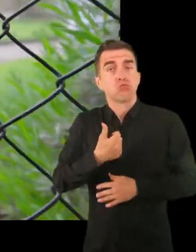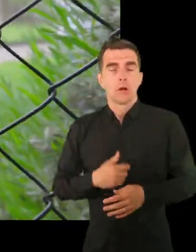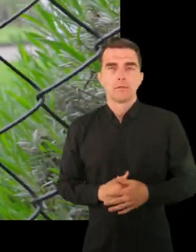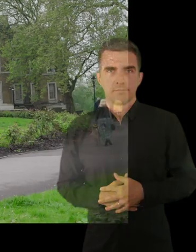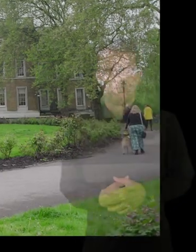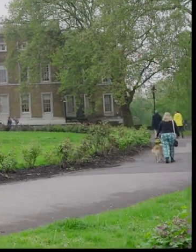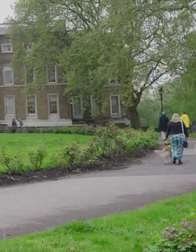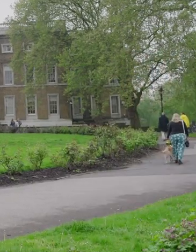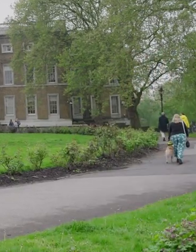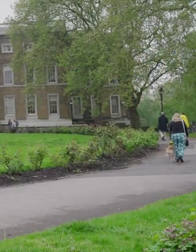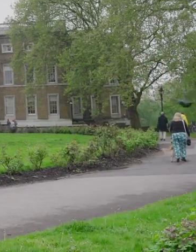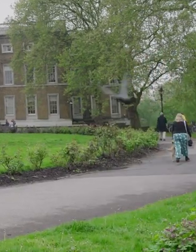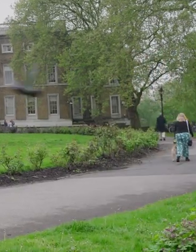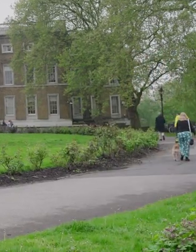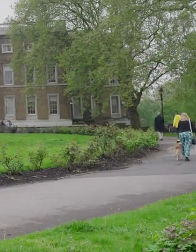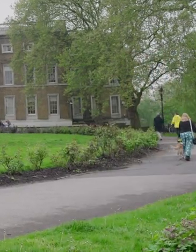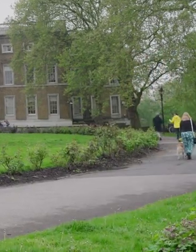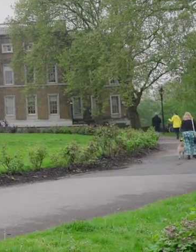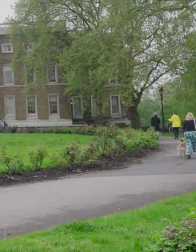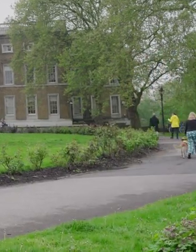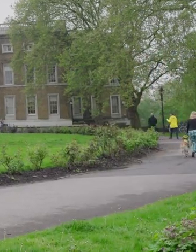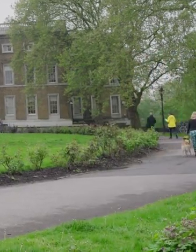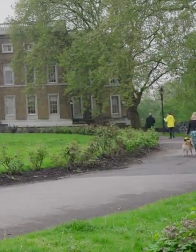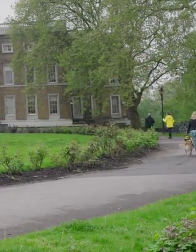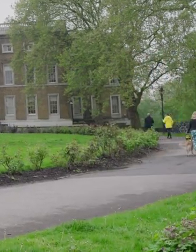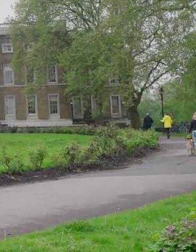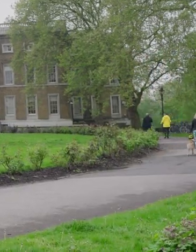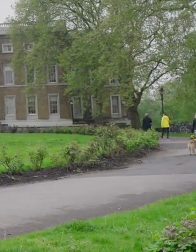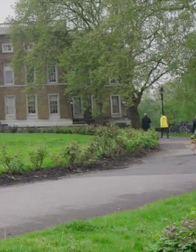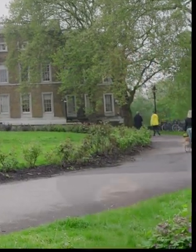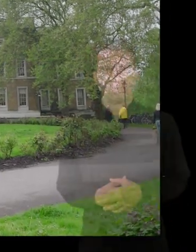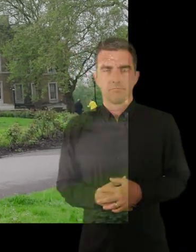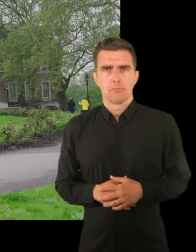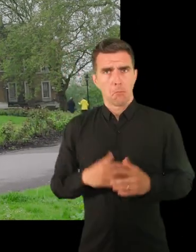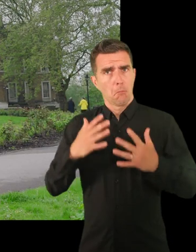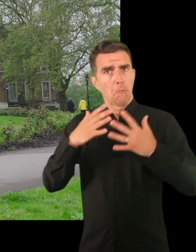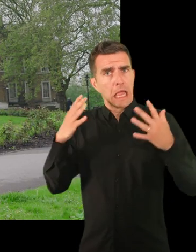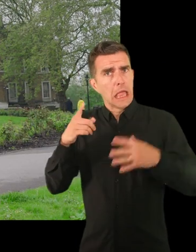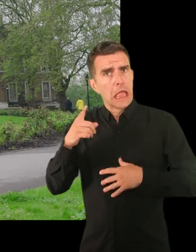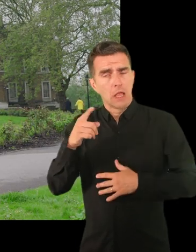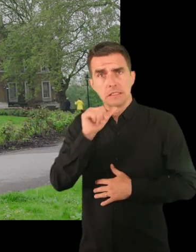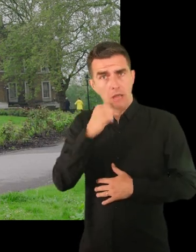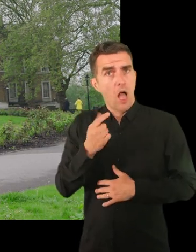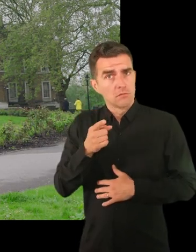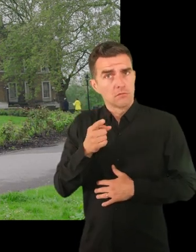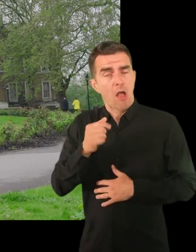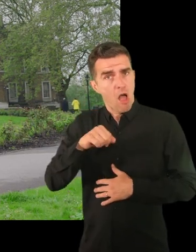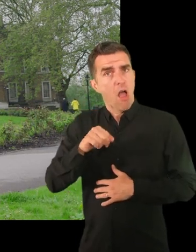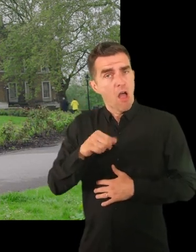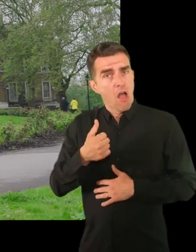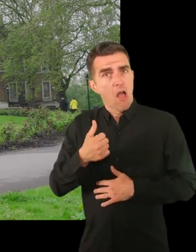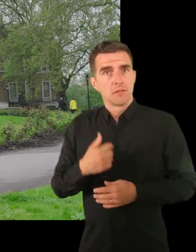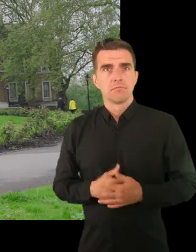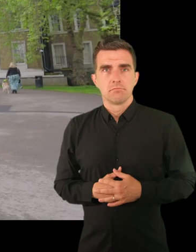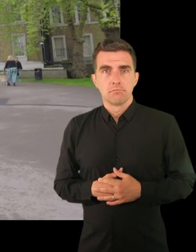Yep. Titles appear: Experience My Journey, Co-Designing Inclusive and Resilient Futures. It is big though, it's nice.